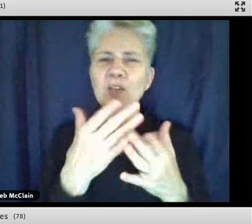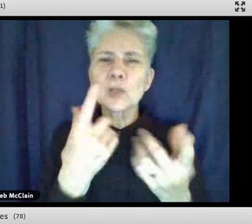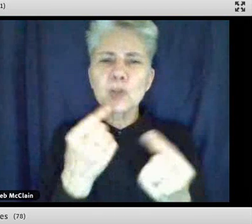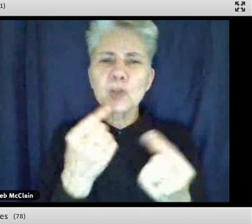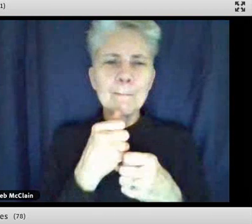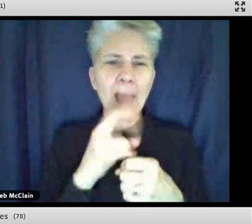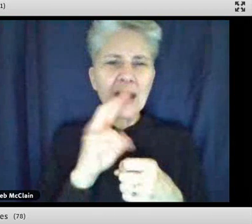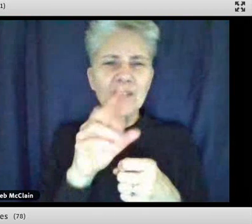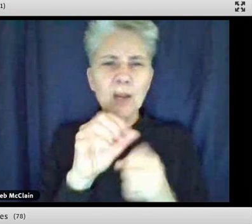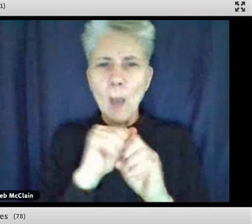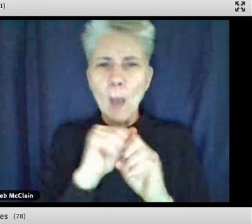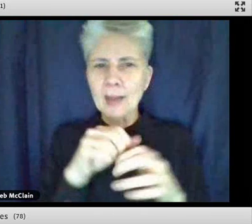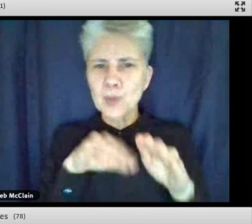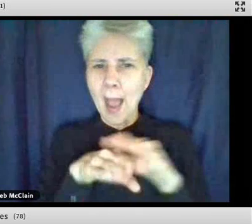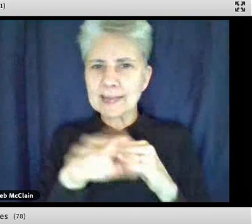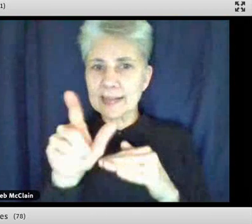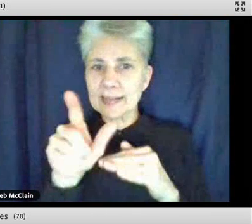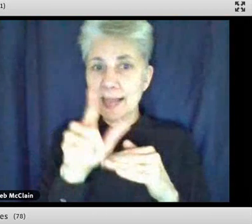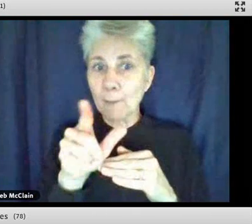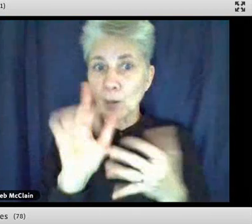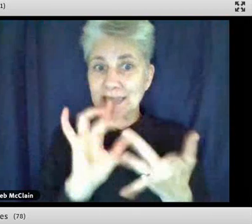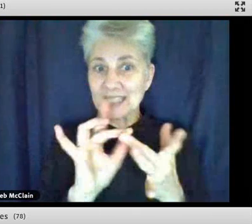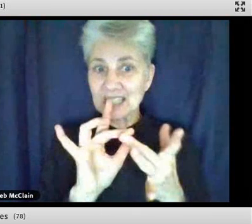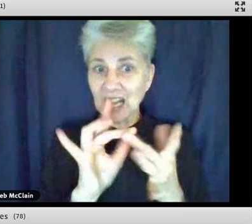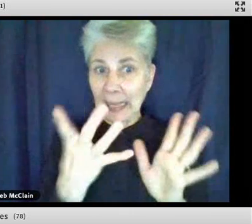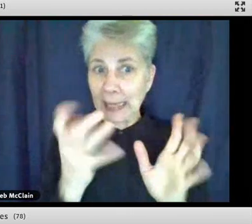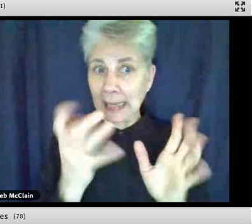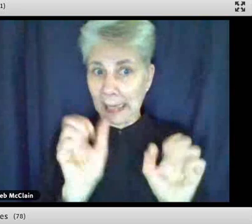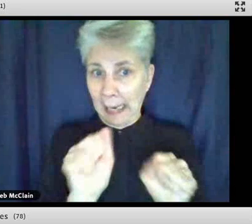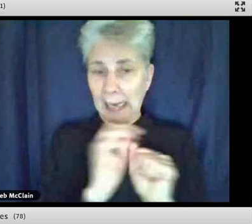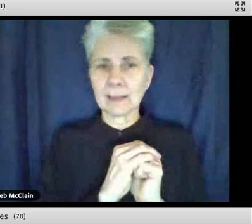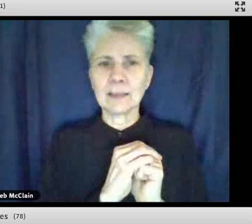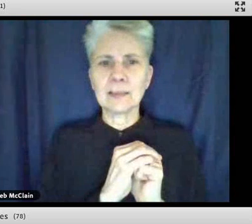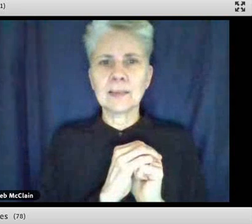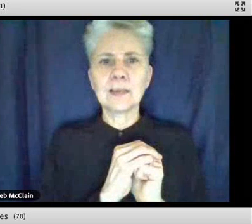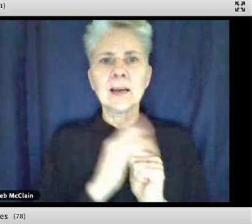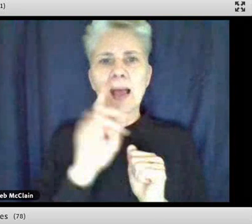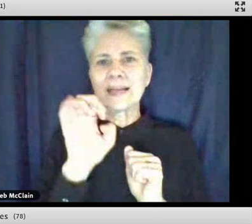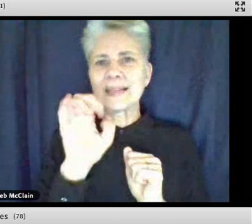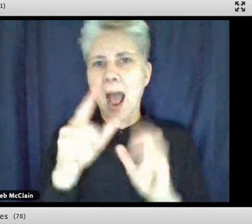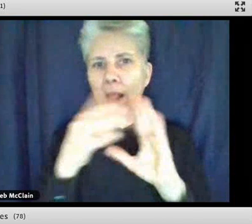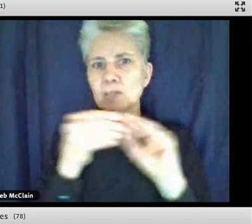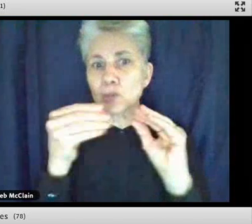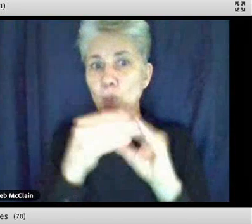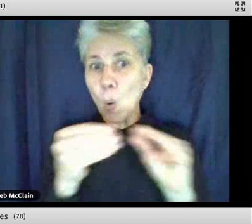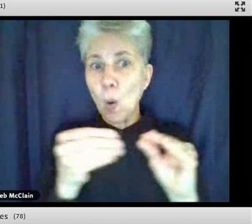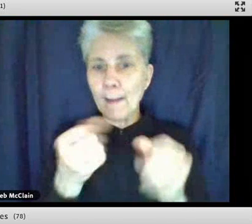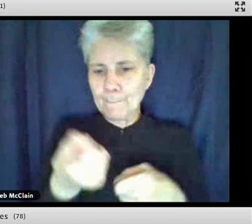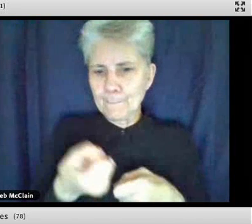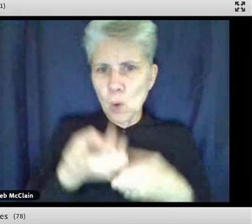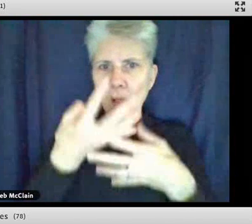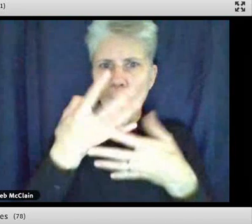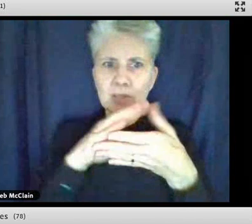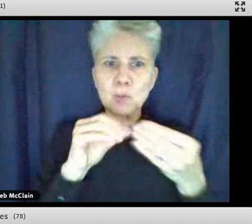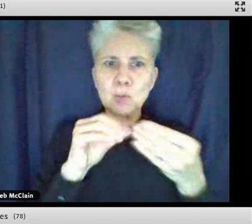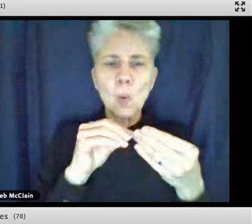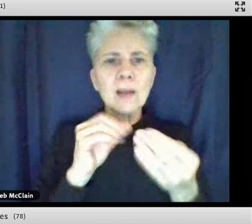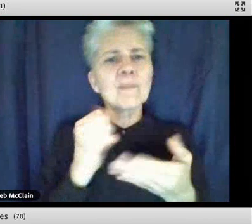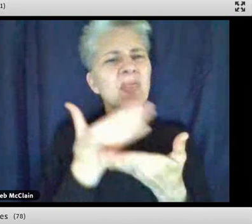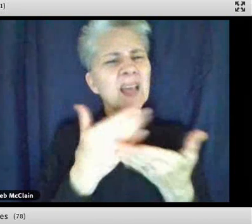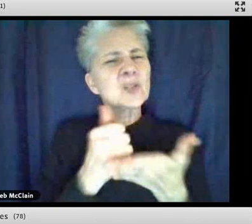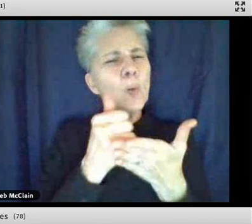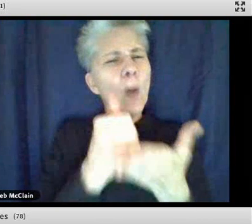digitally, dial a story option. So some things to help libraries still stay connected. Self-care and